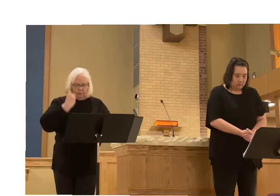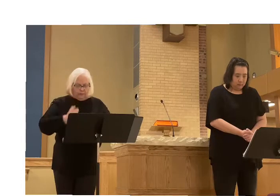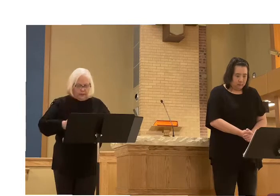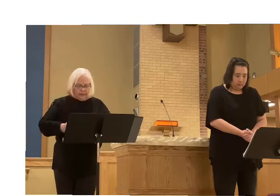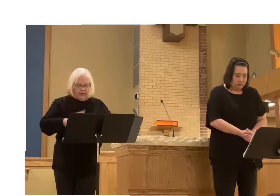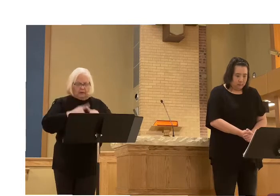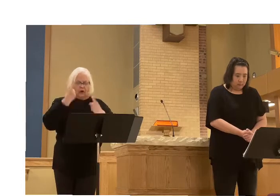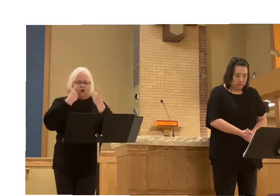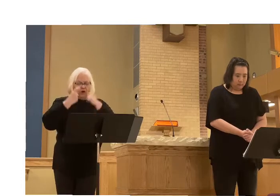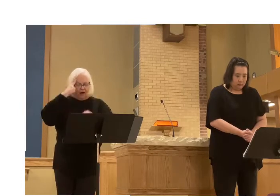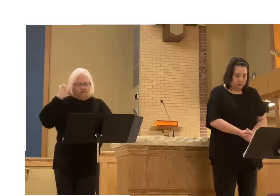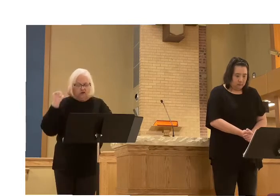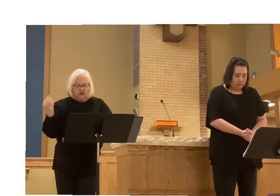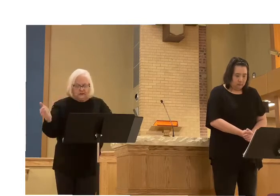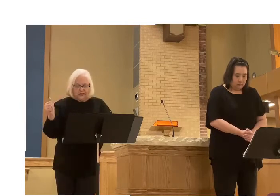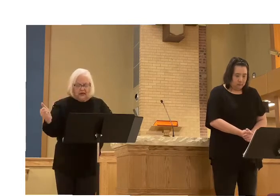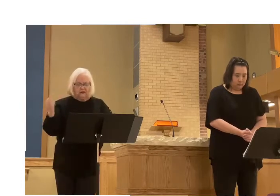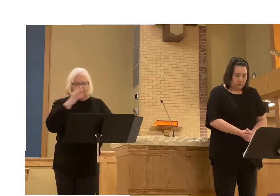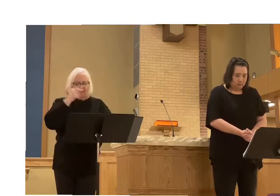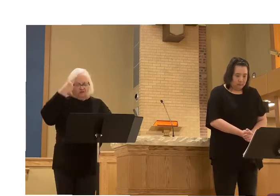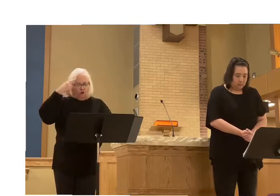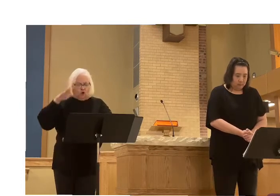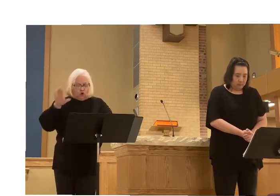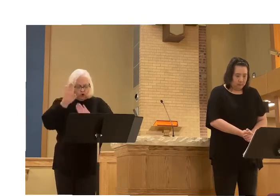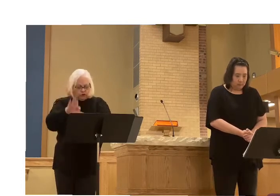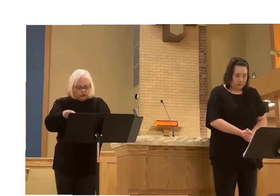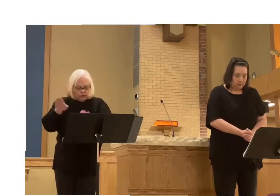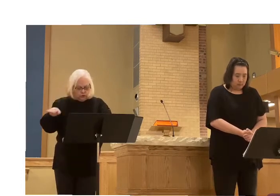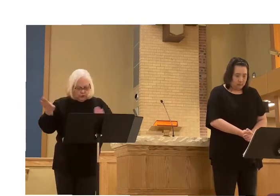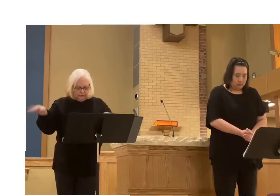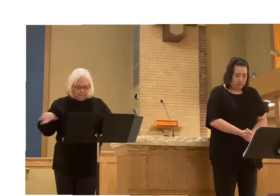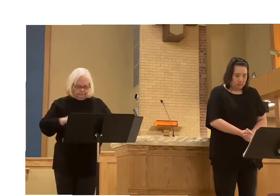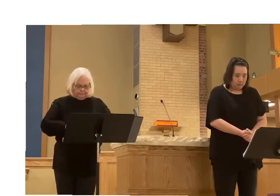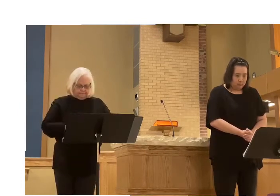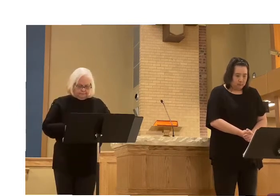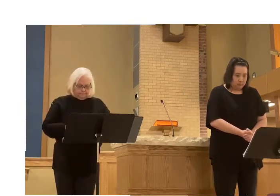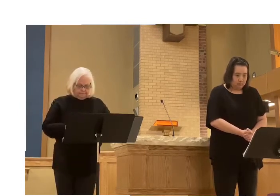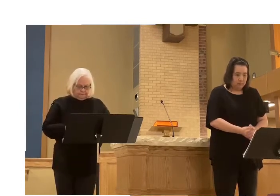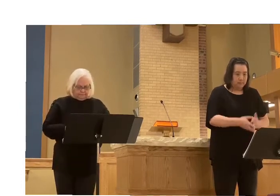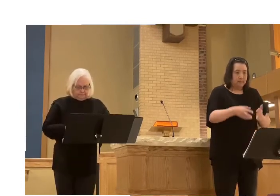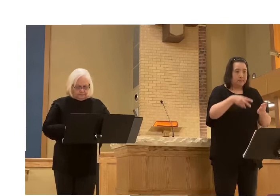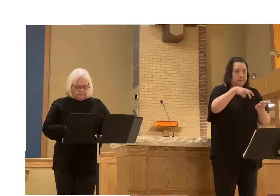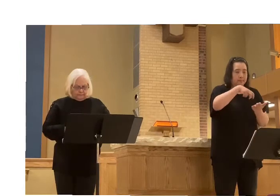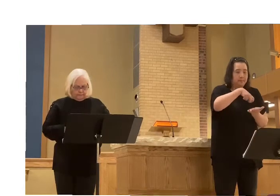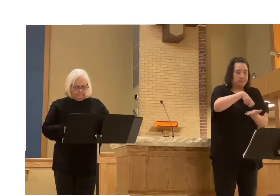but weep for yourselves and for your children."